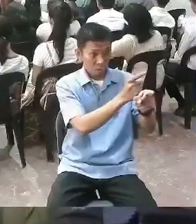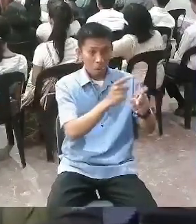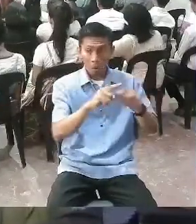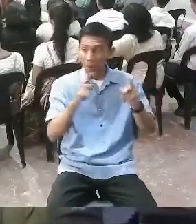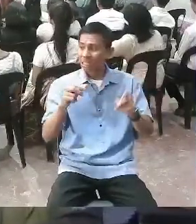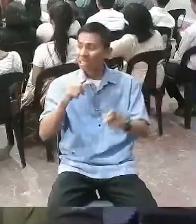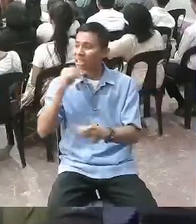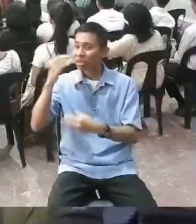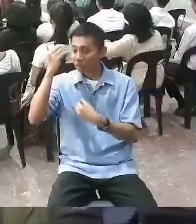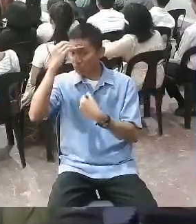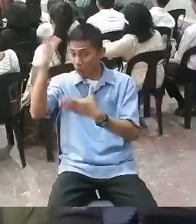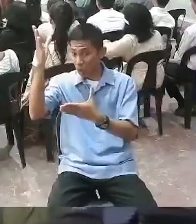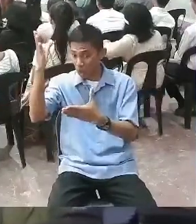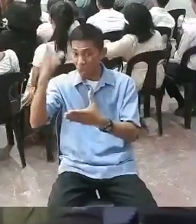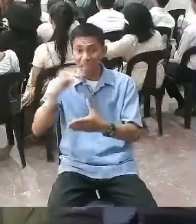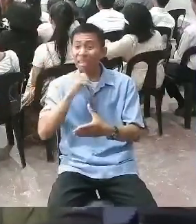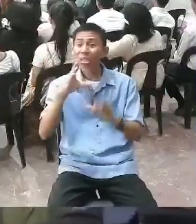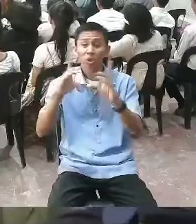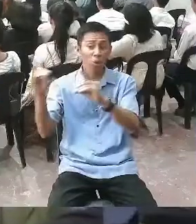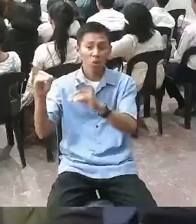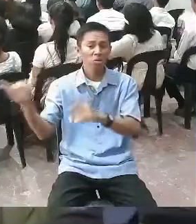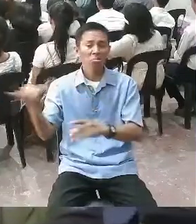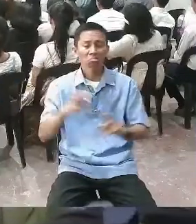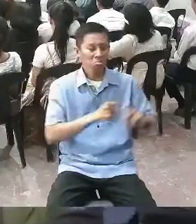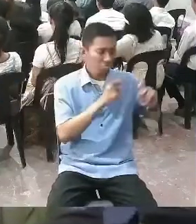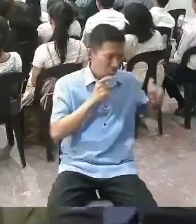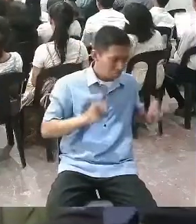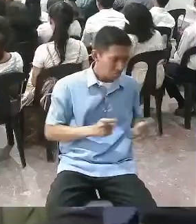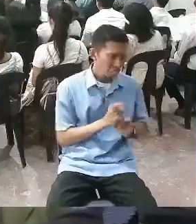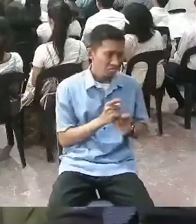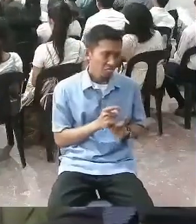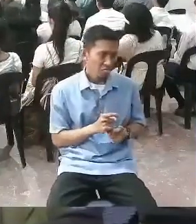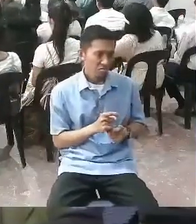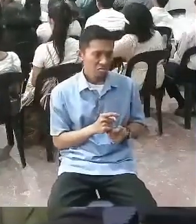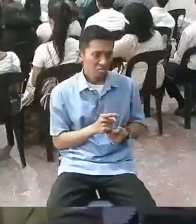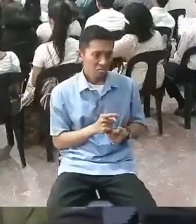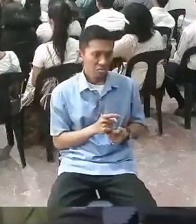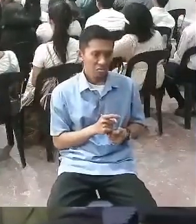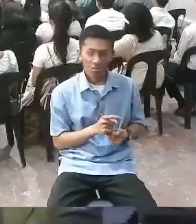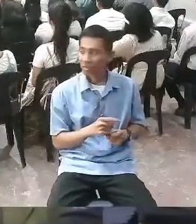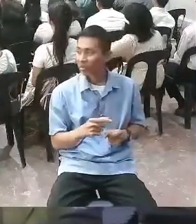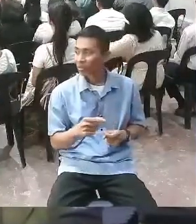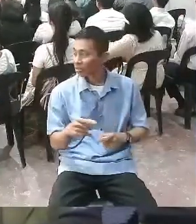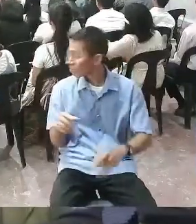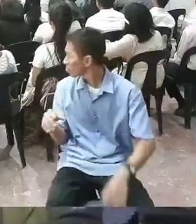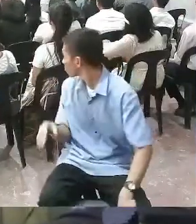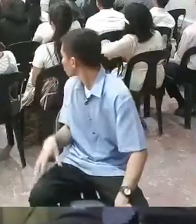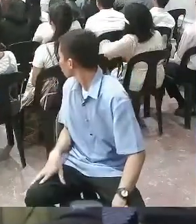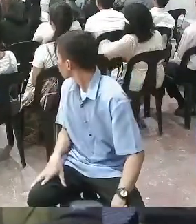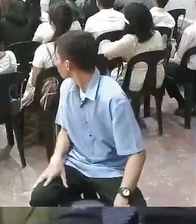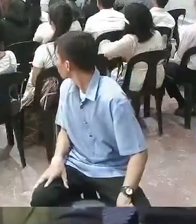done that you didn't do? I'm going to be okay. I love to sweat when I preach.